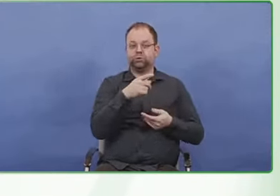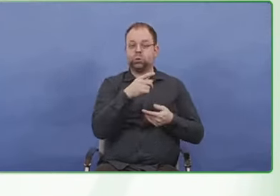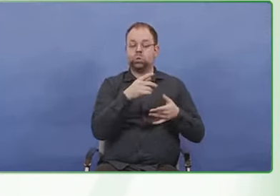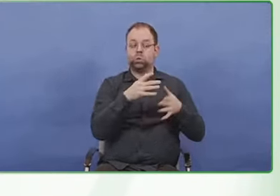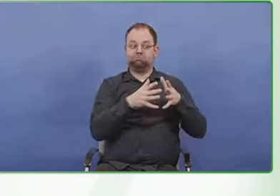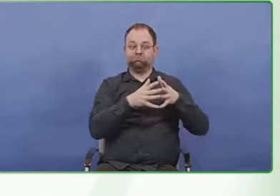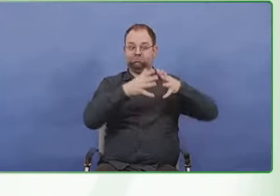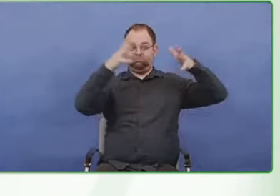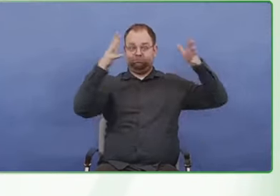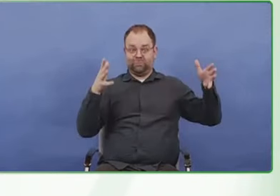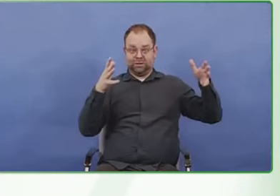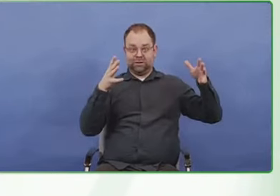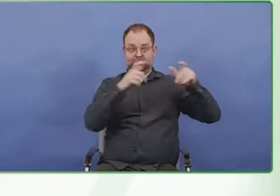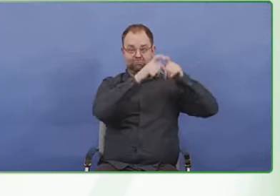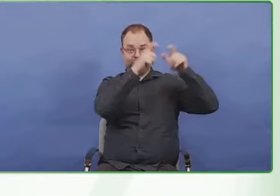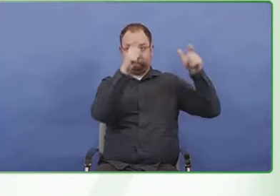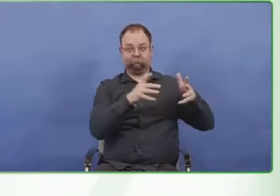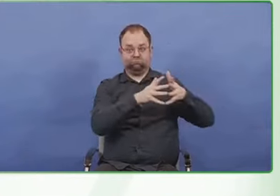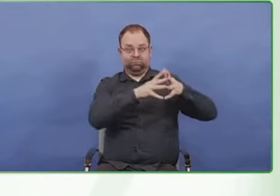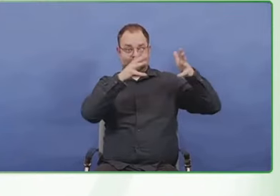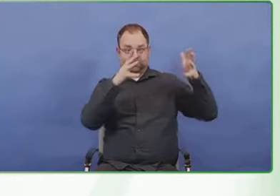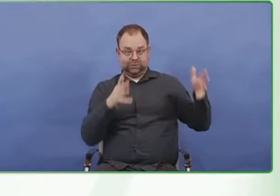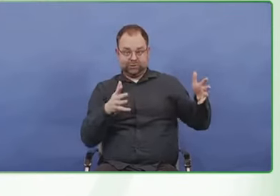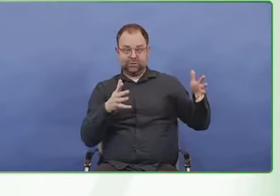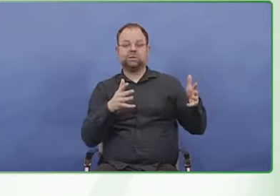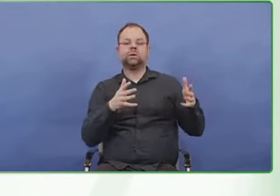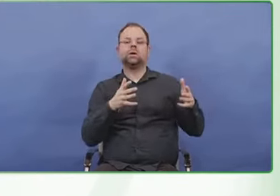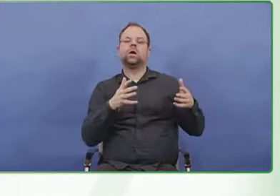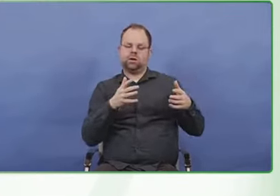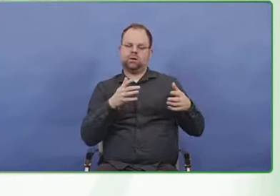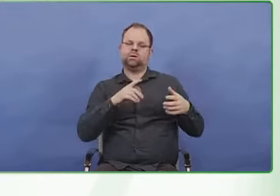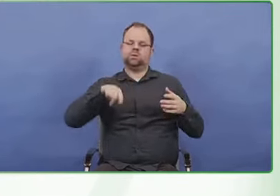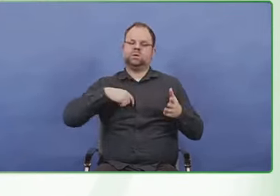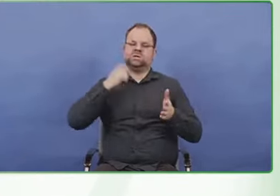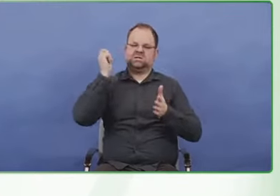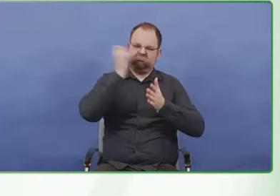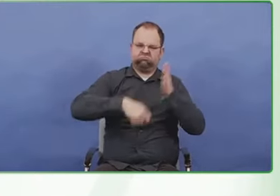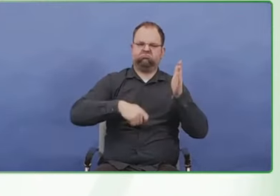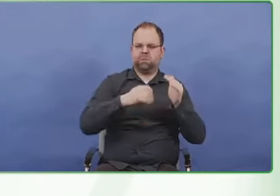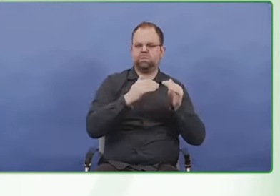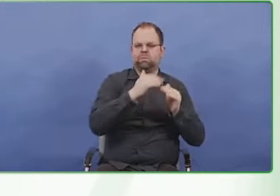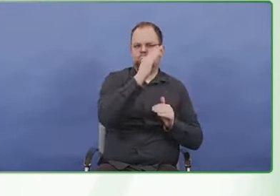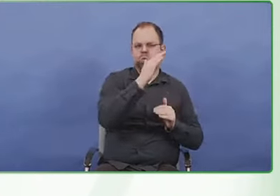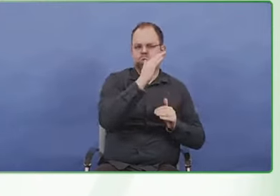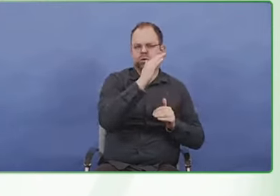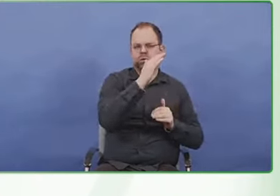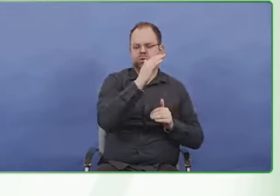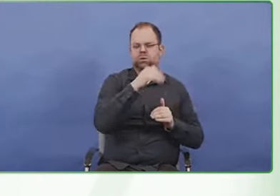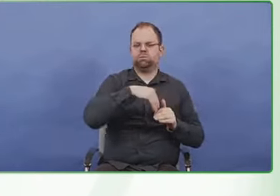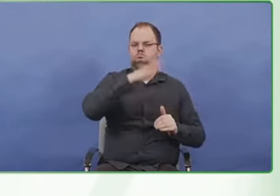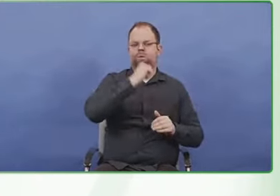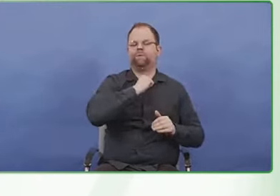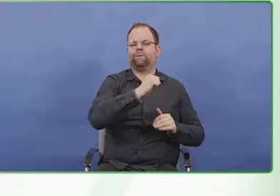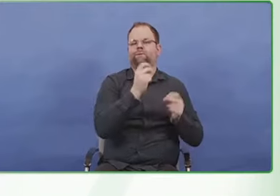as I guess bad as those who neglected to use such an